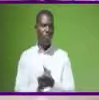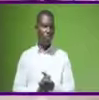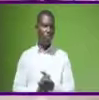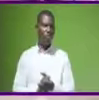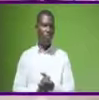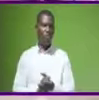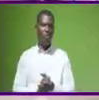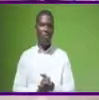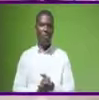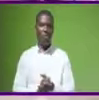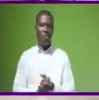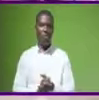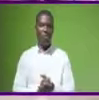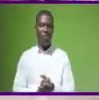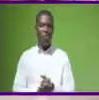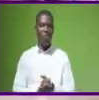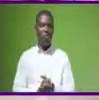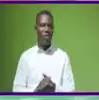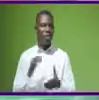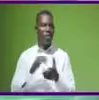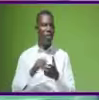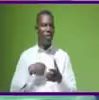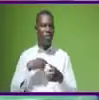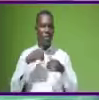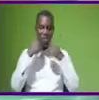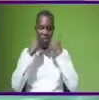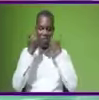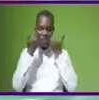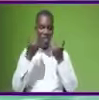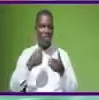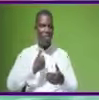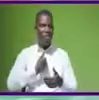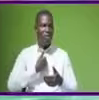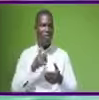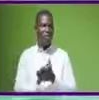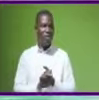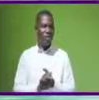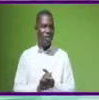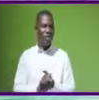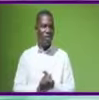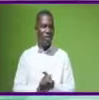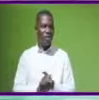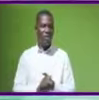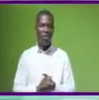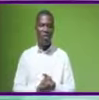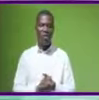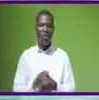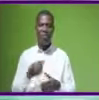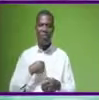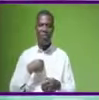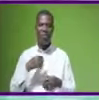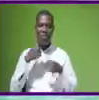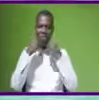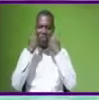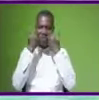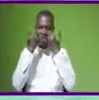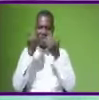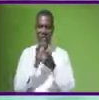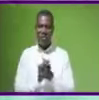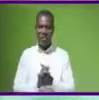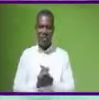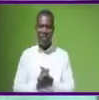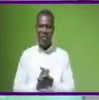Yes. My son Crawford. The question. I said, "Yeah, many I say a word."